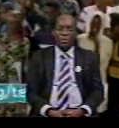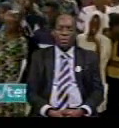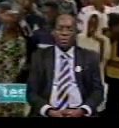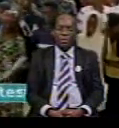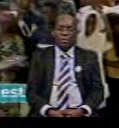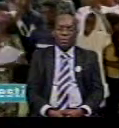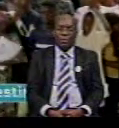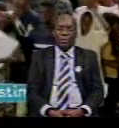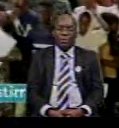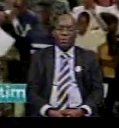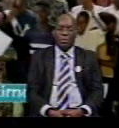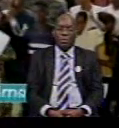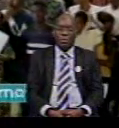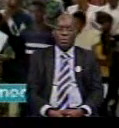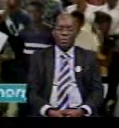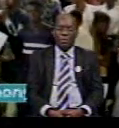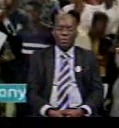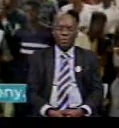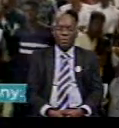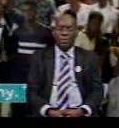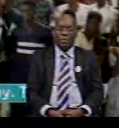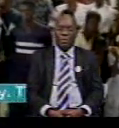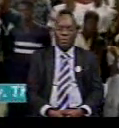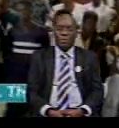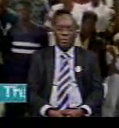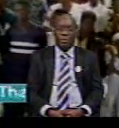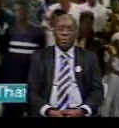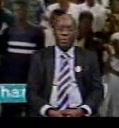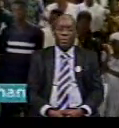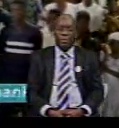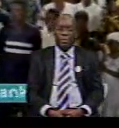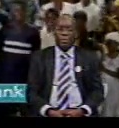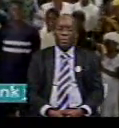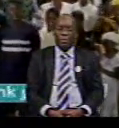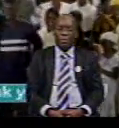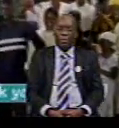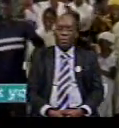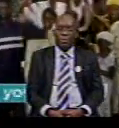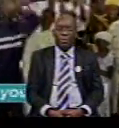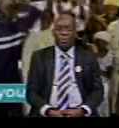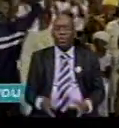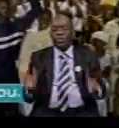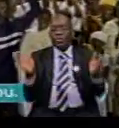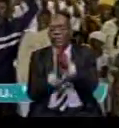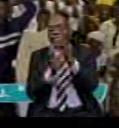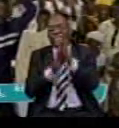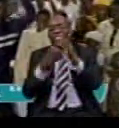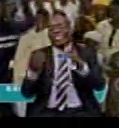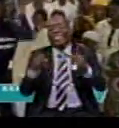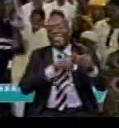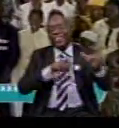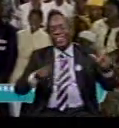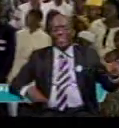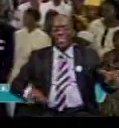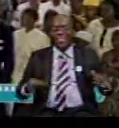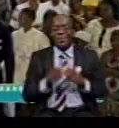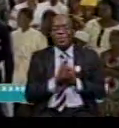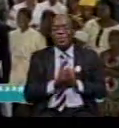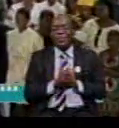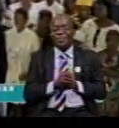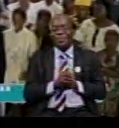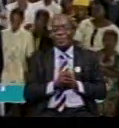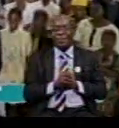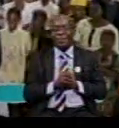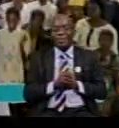she's standing up, bending here and there with ease. Praise the Lord. Hallelujah. Mama is